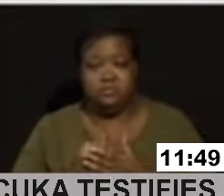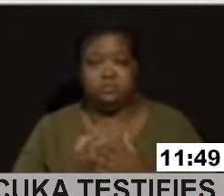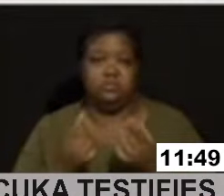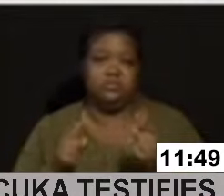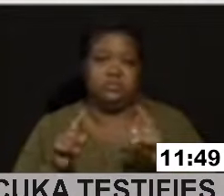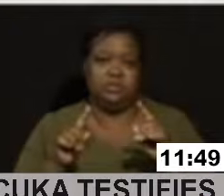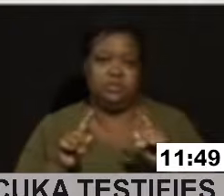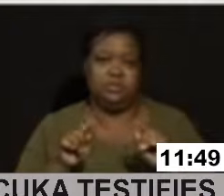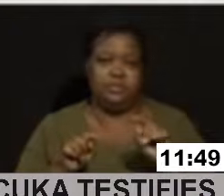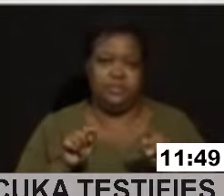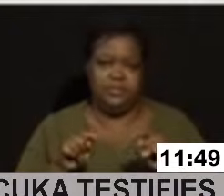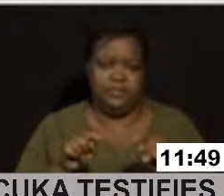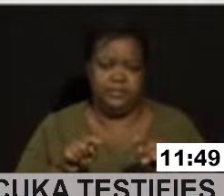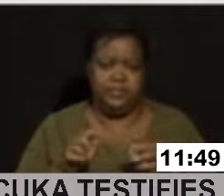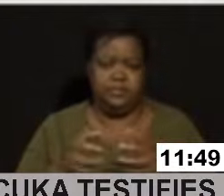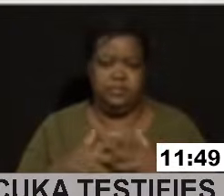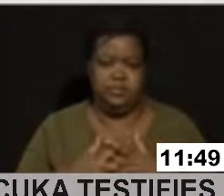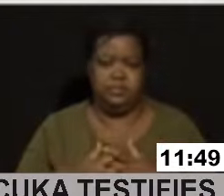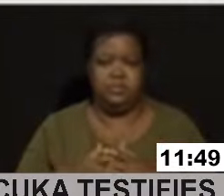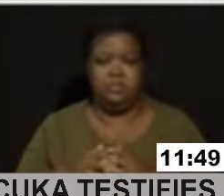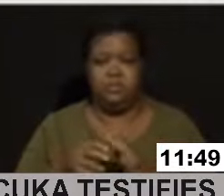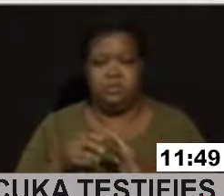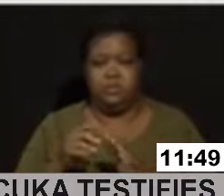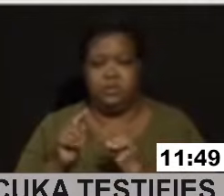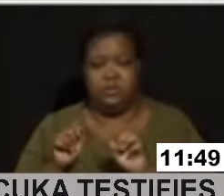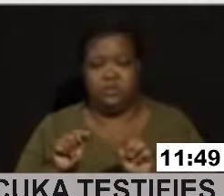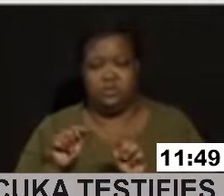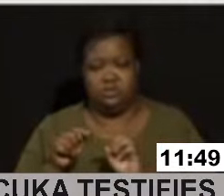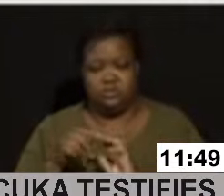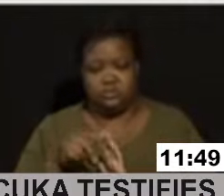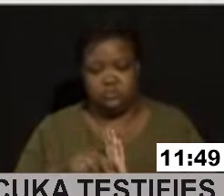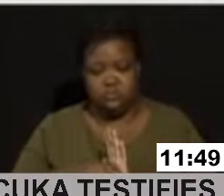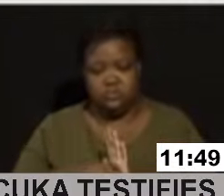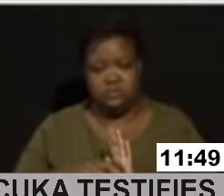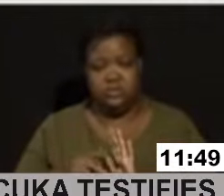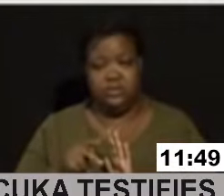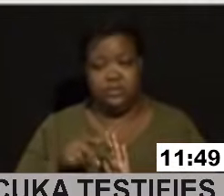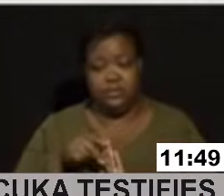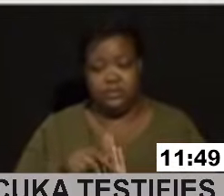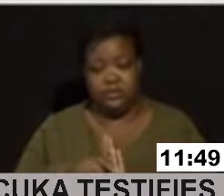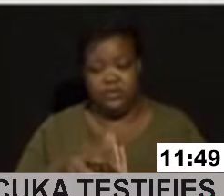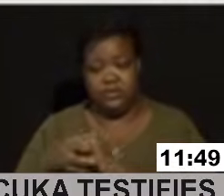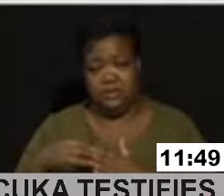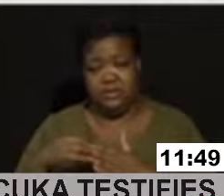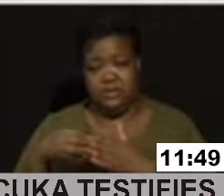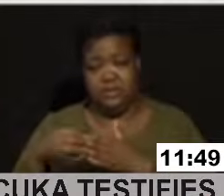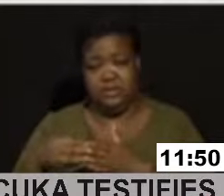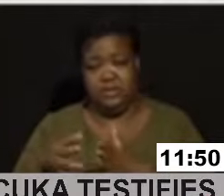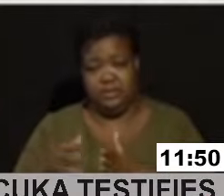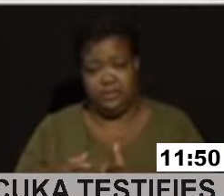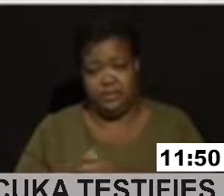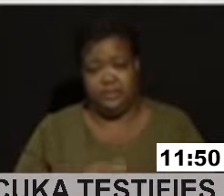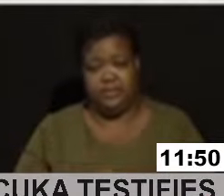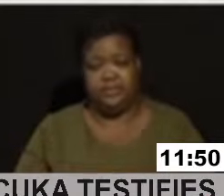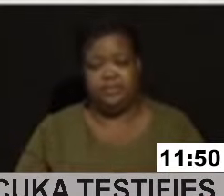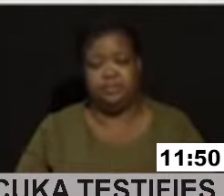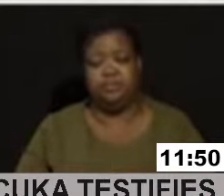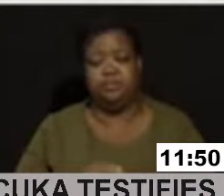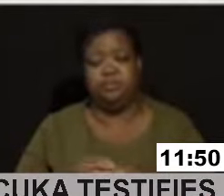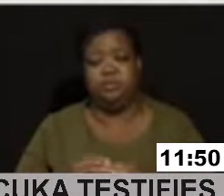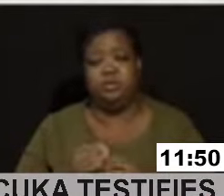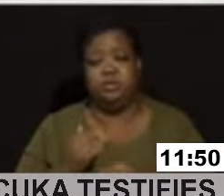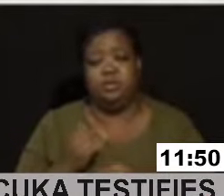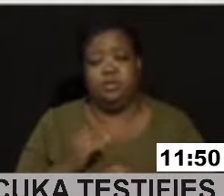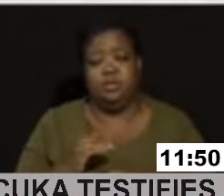prosecution in accordance with prosecution policy and policy directives. The limited progress on certain